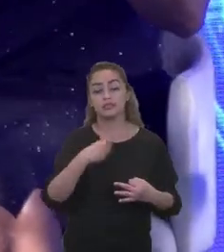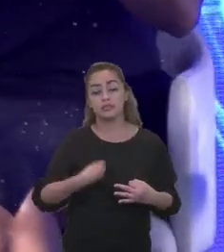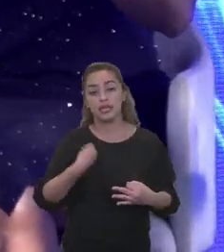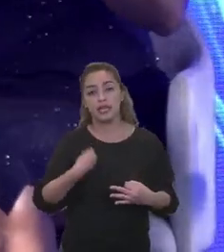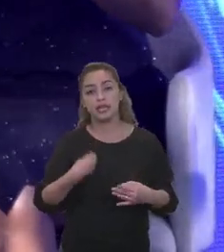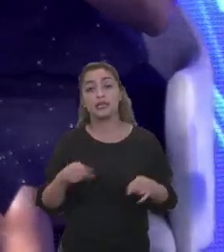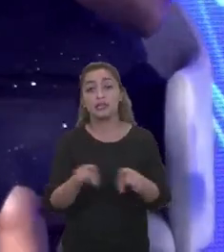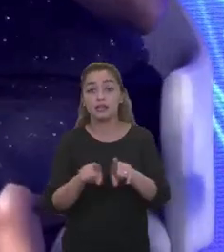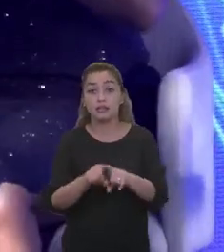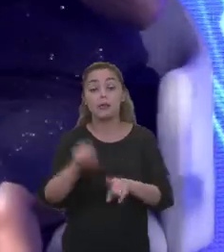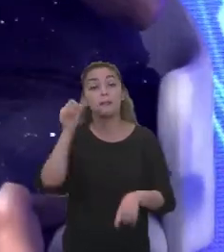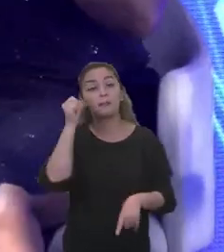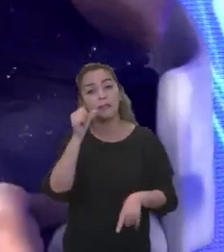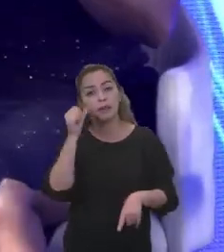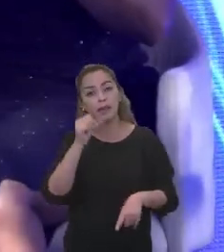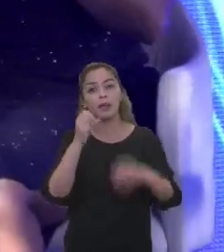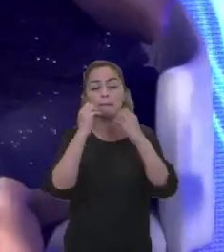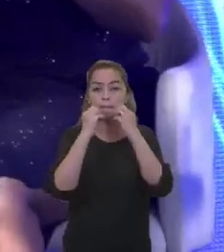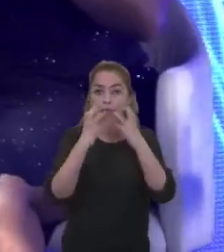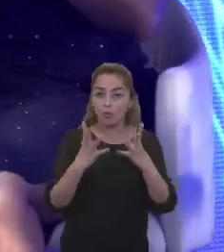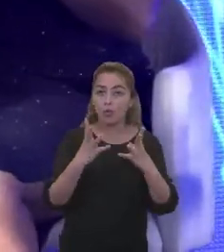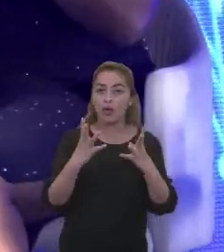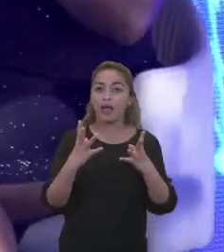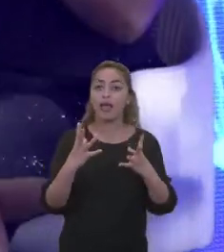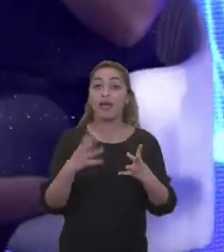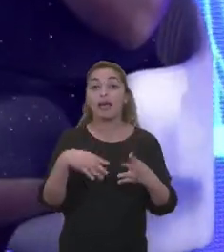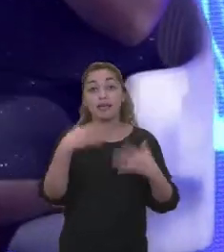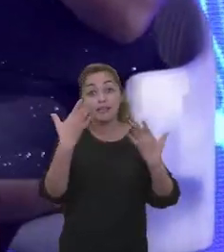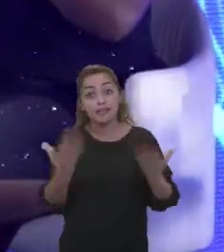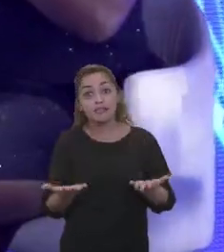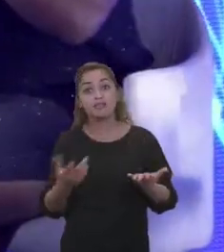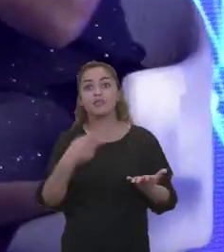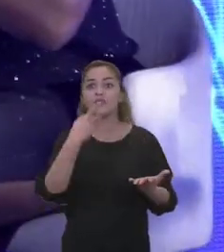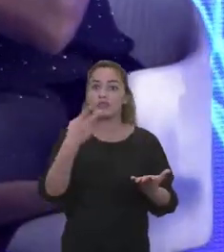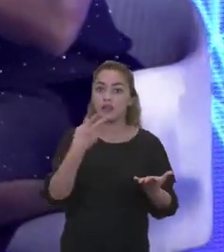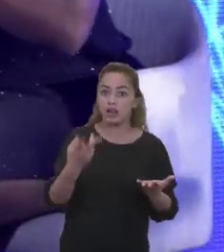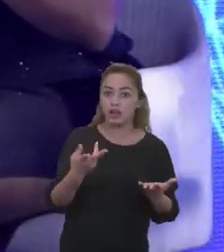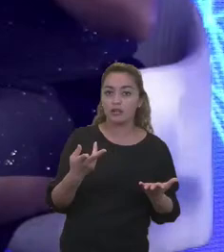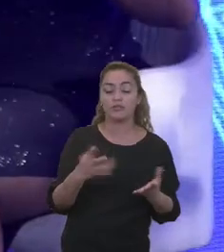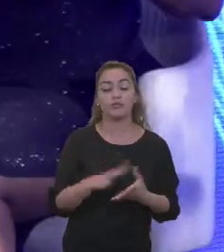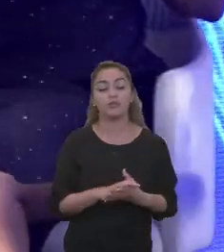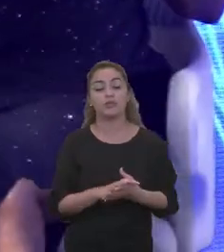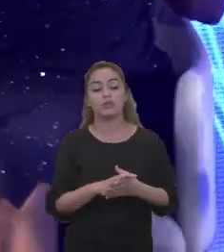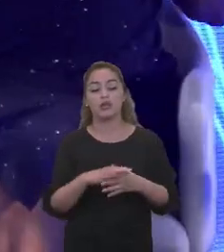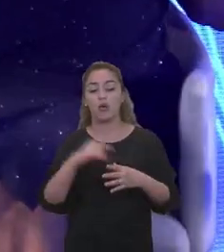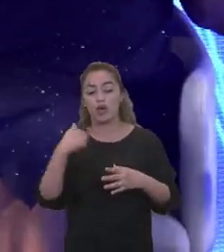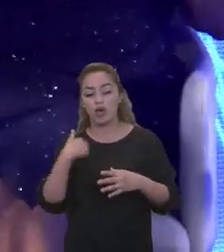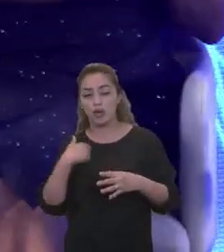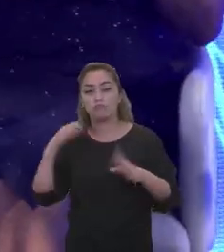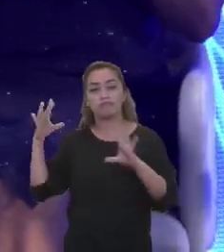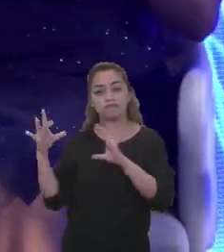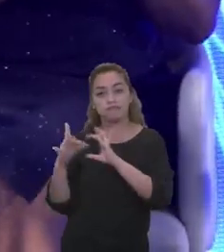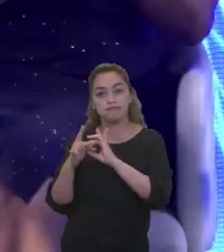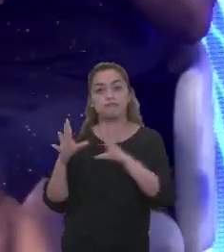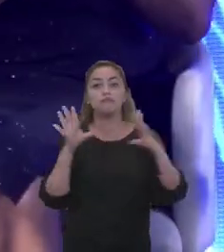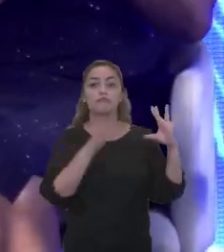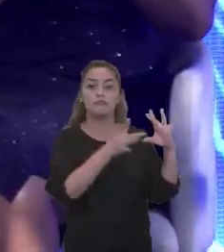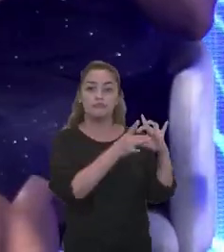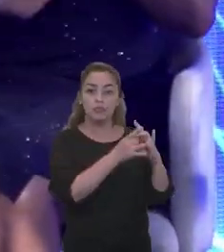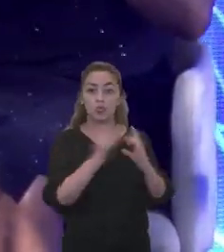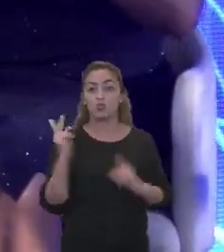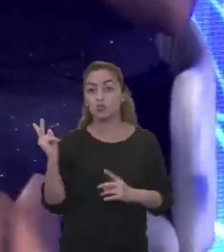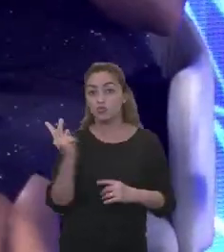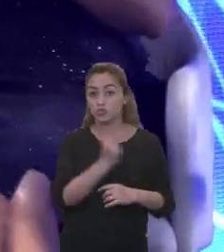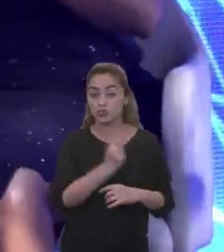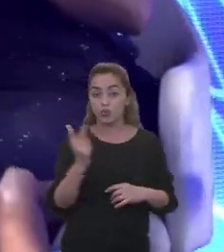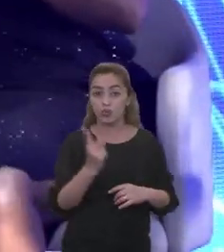insist with you, there is a lot of black women who are very skilled. So I add to what Edu